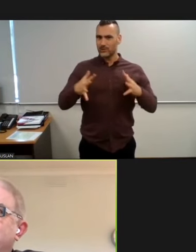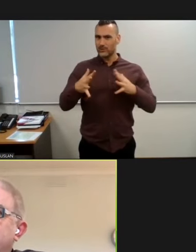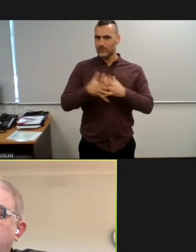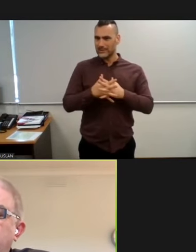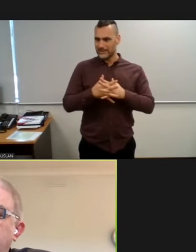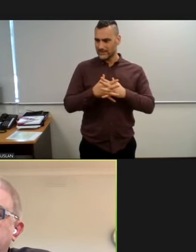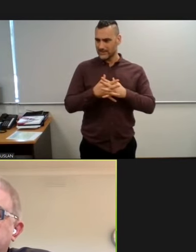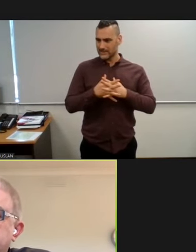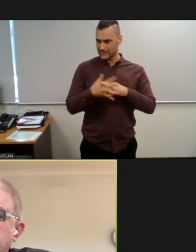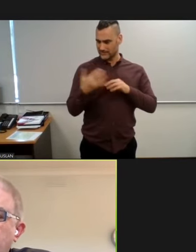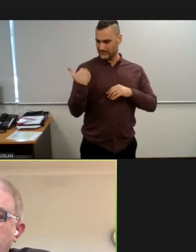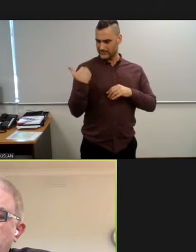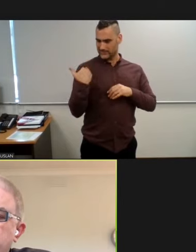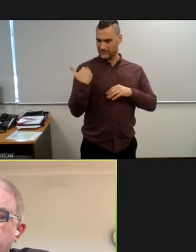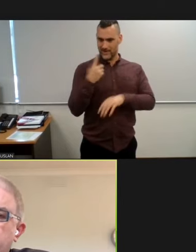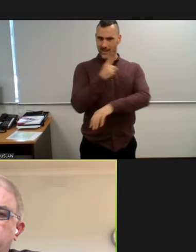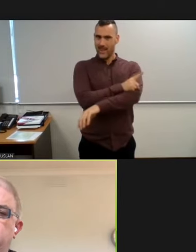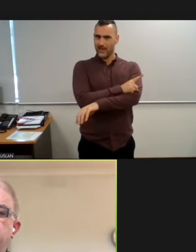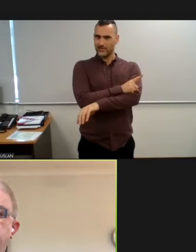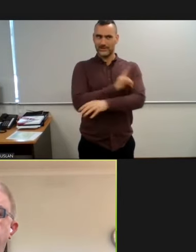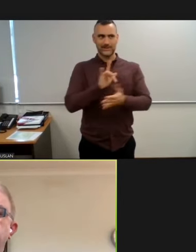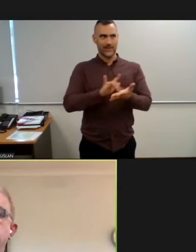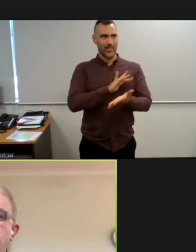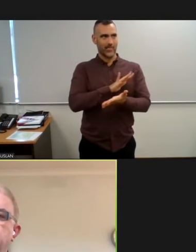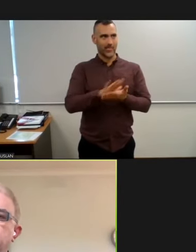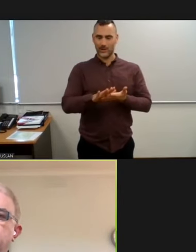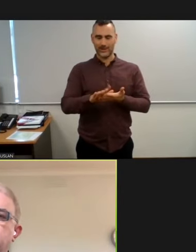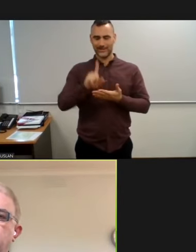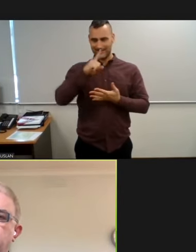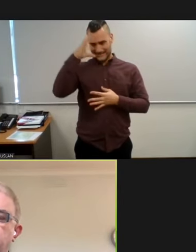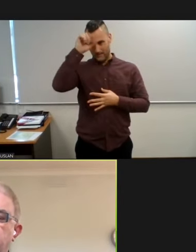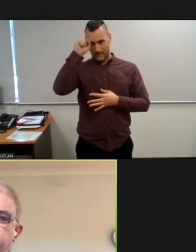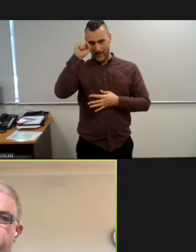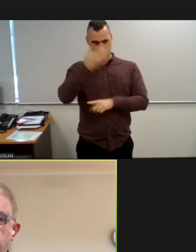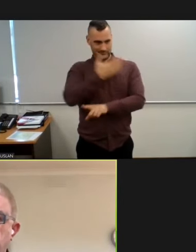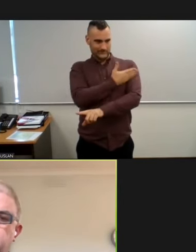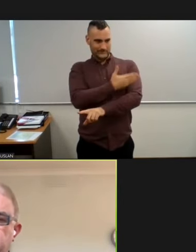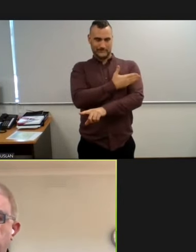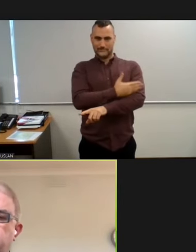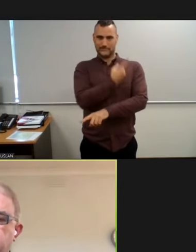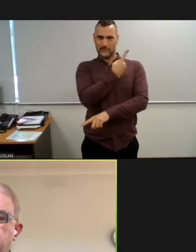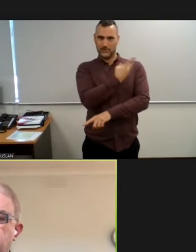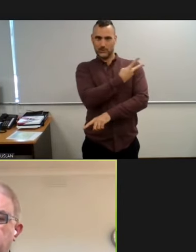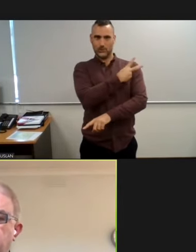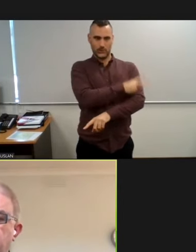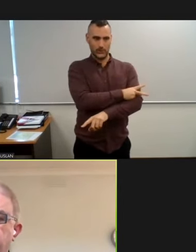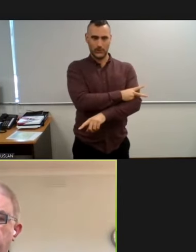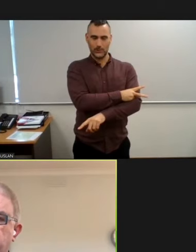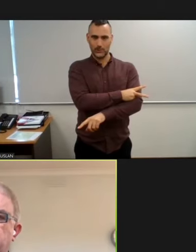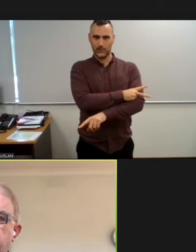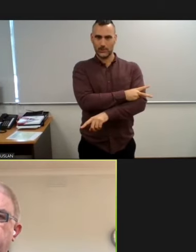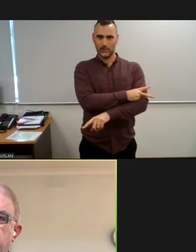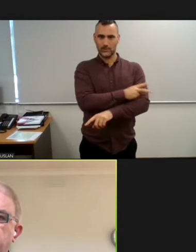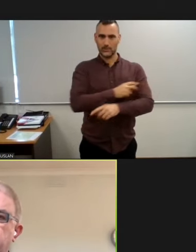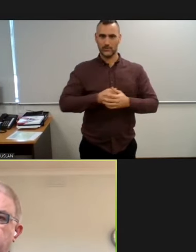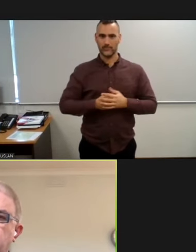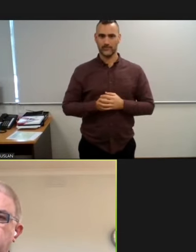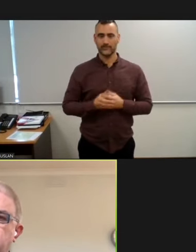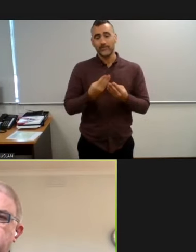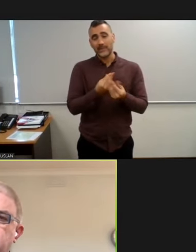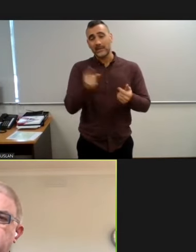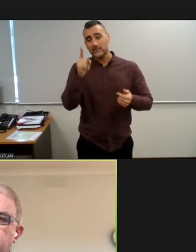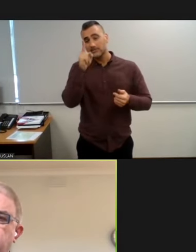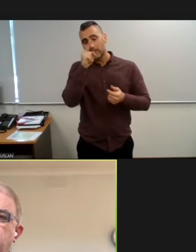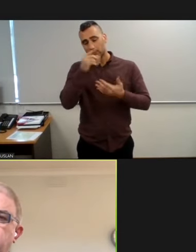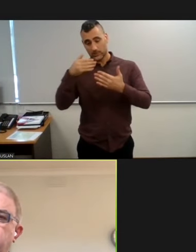something, which really came from a very real recognition that for some people in the